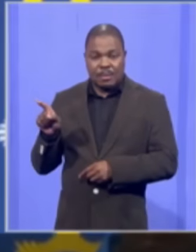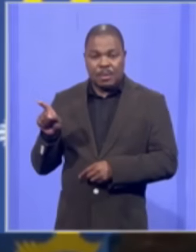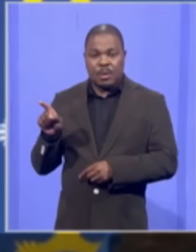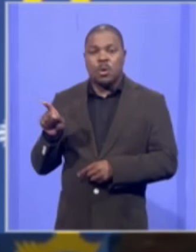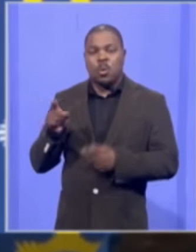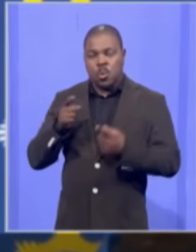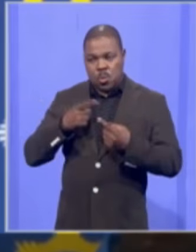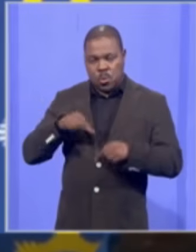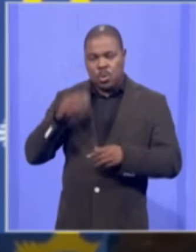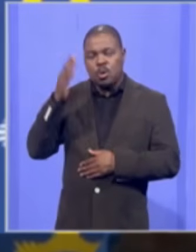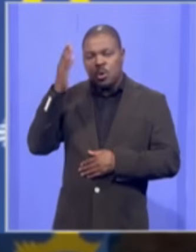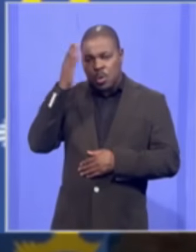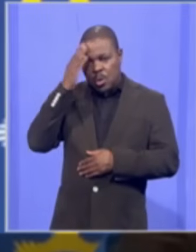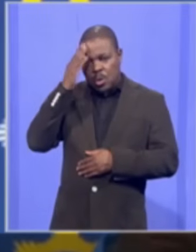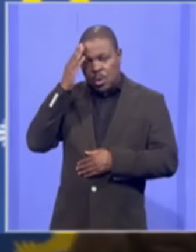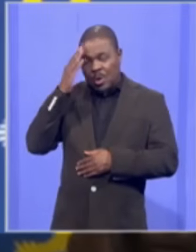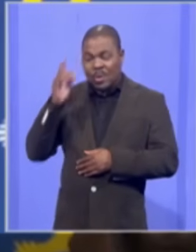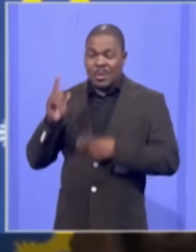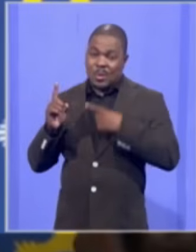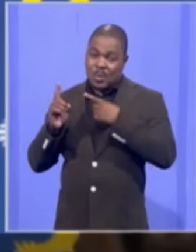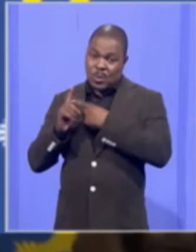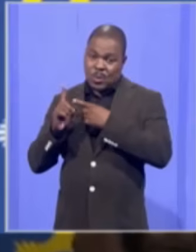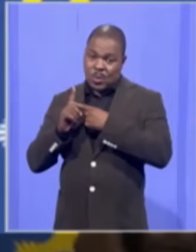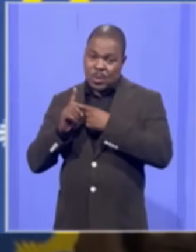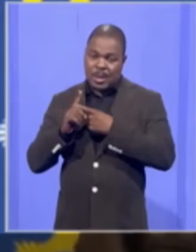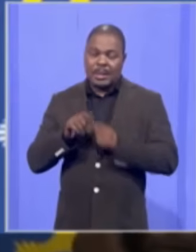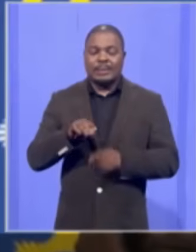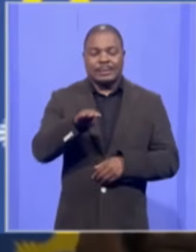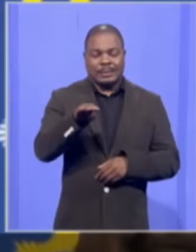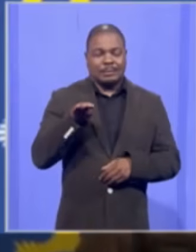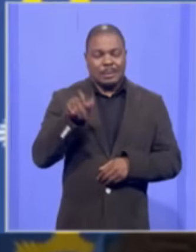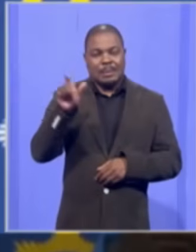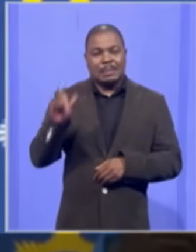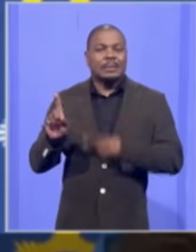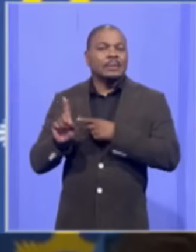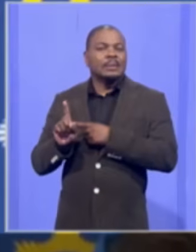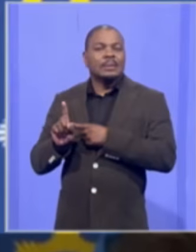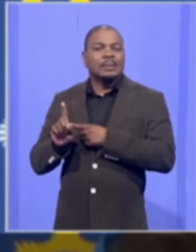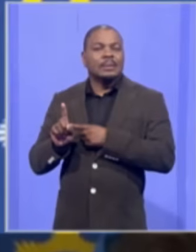we know he is a Zimbabwean.